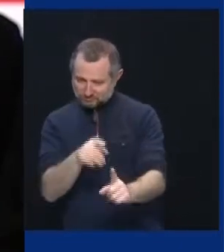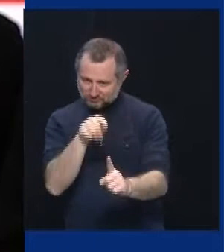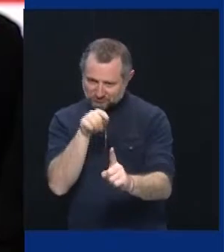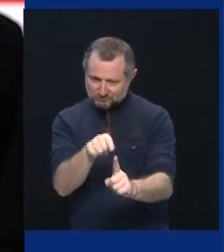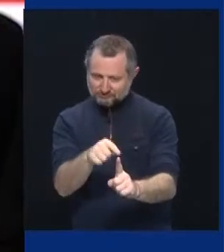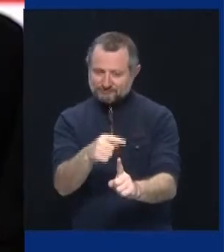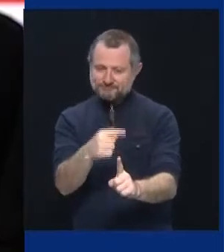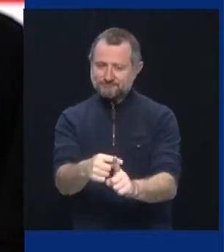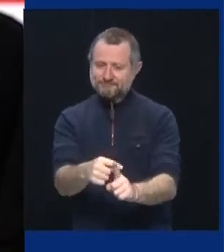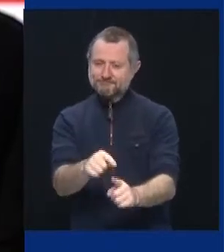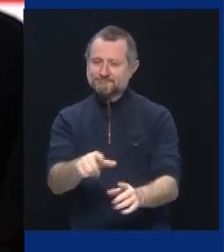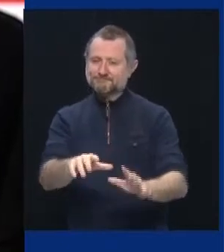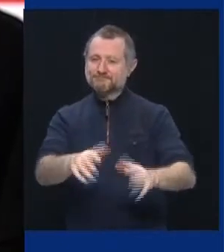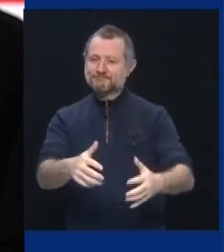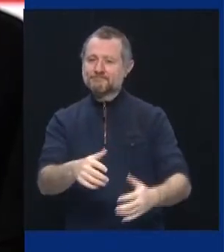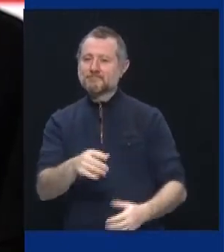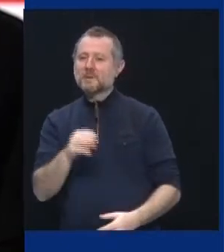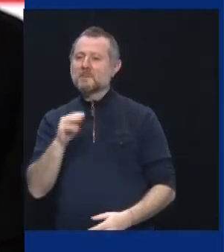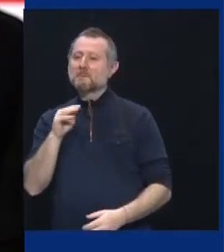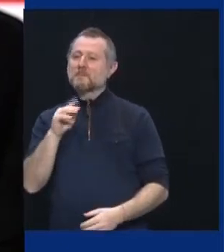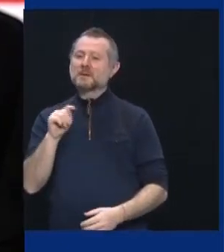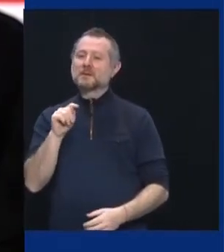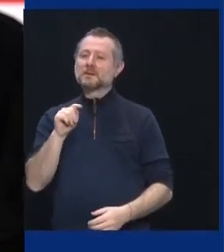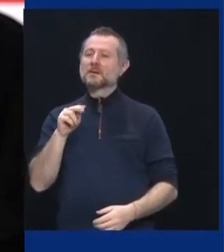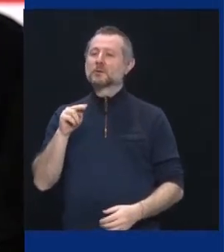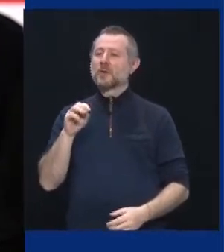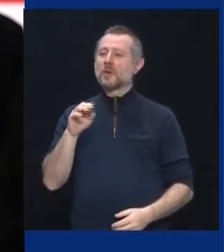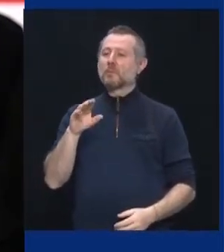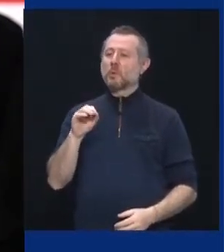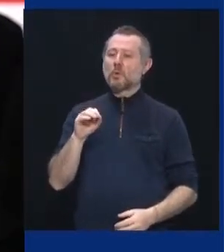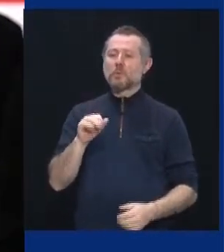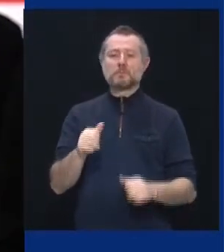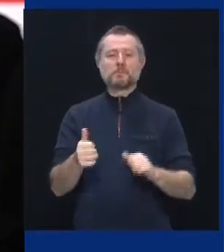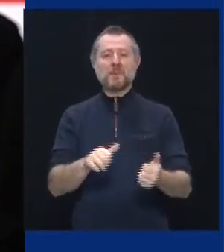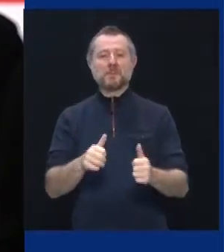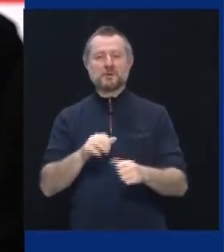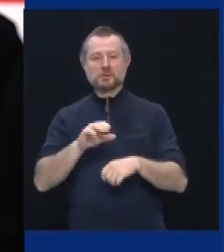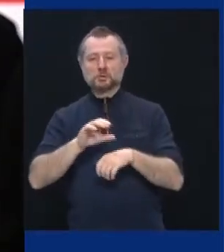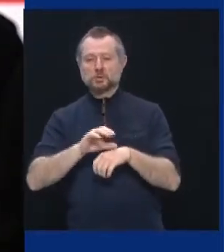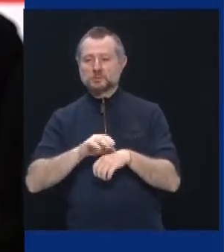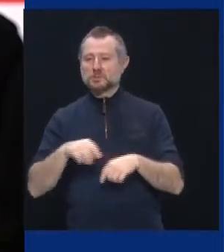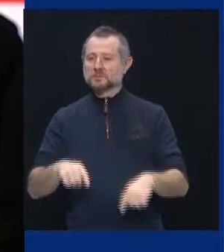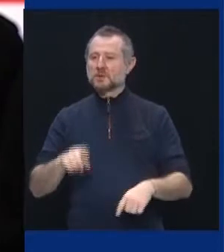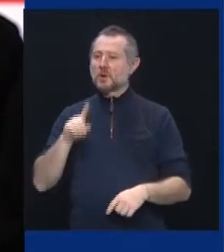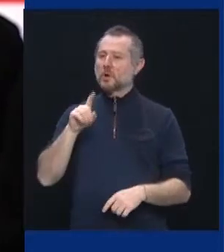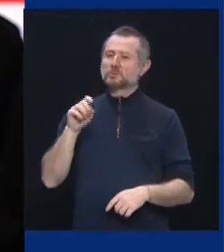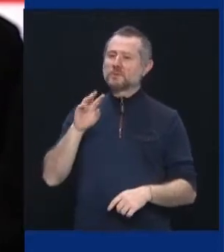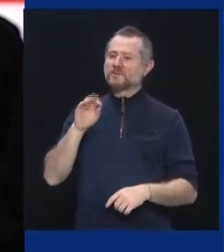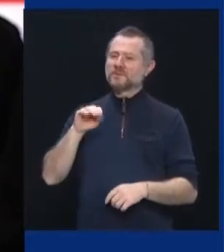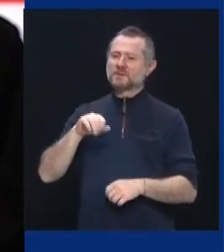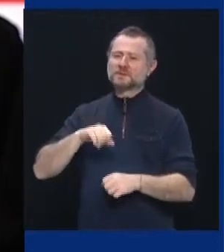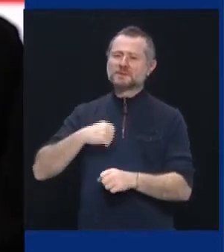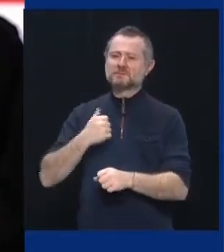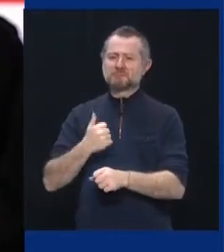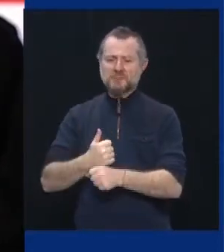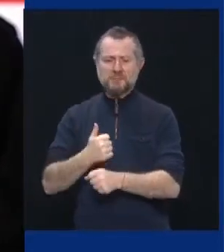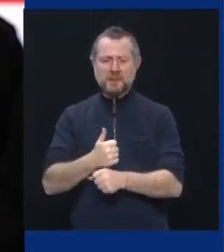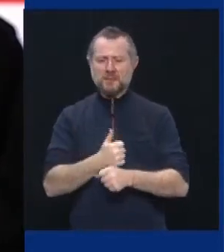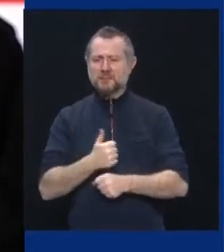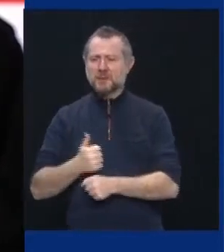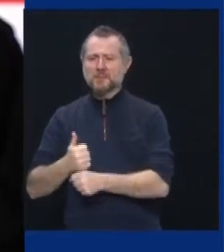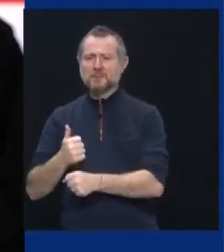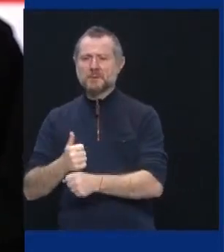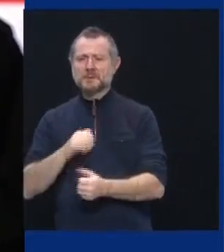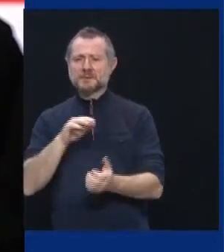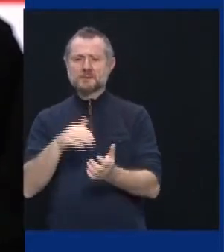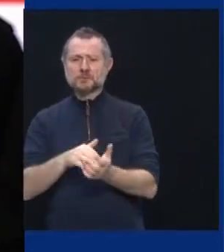at Mount Neboh with 140 pop-up centers in predominantly black and Hispanic